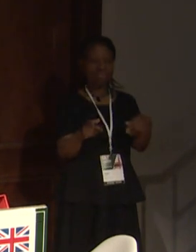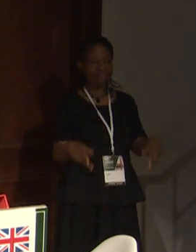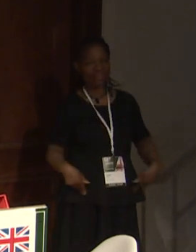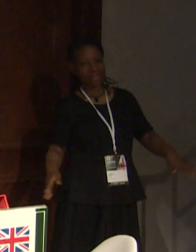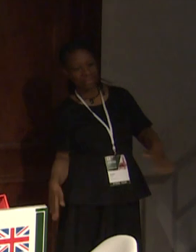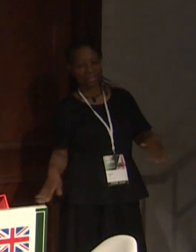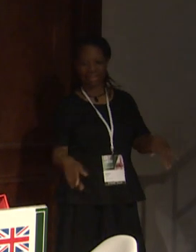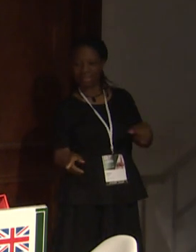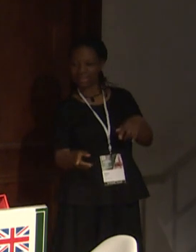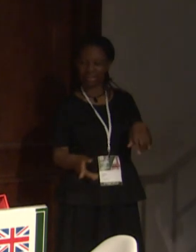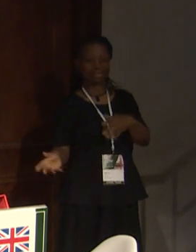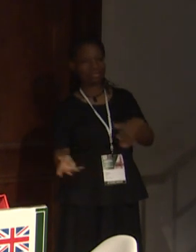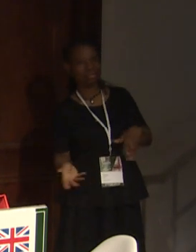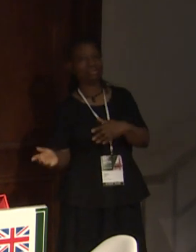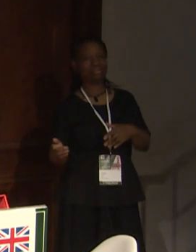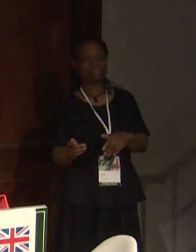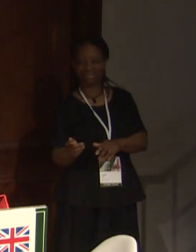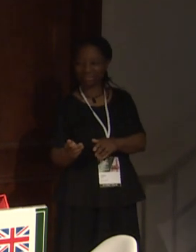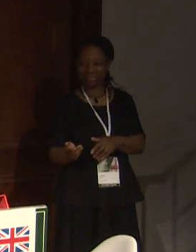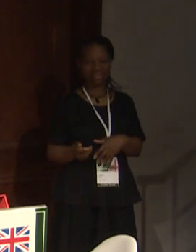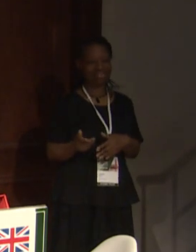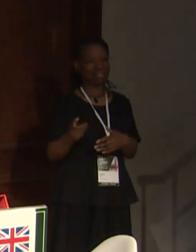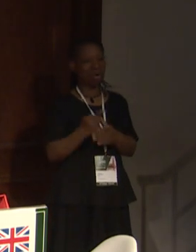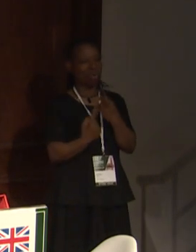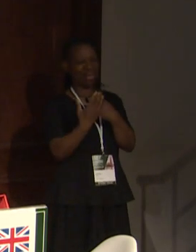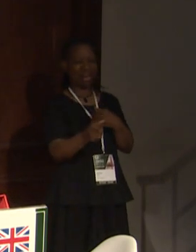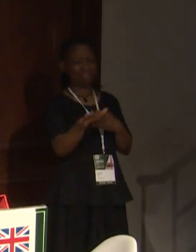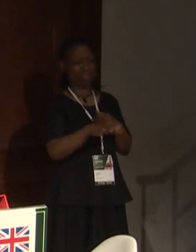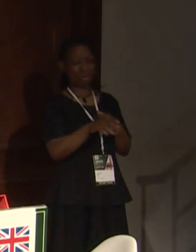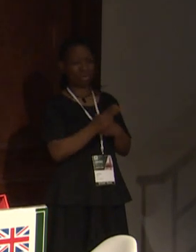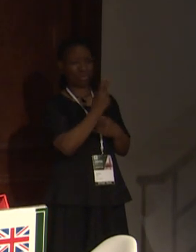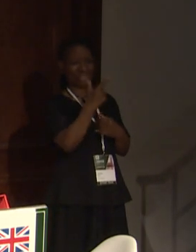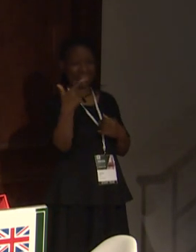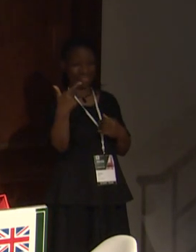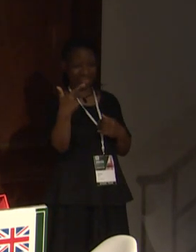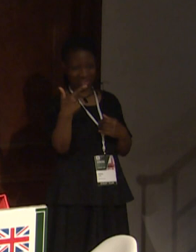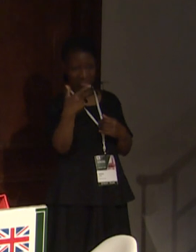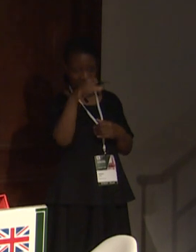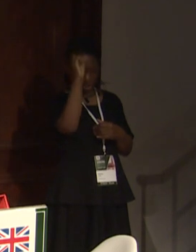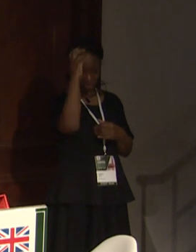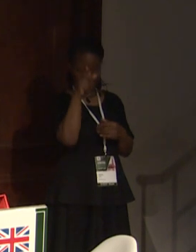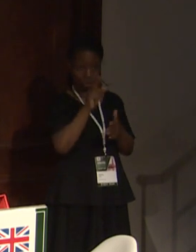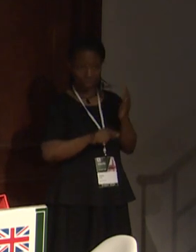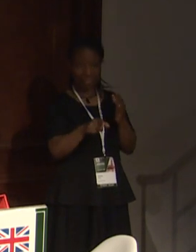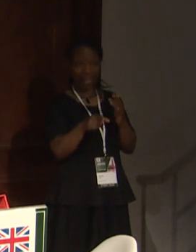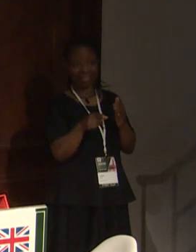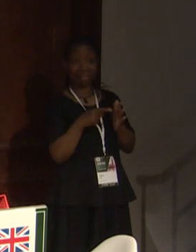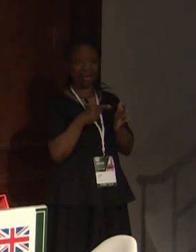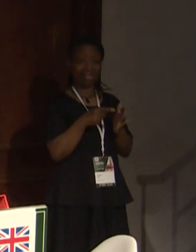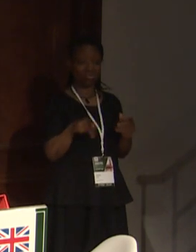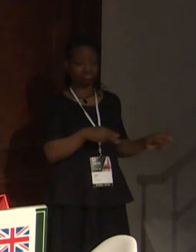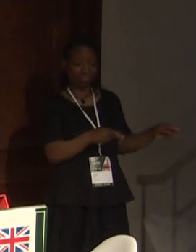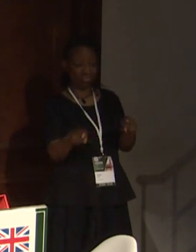flippers to push the fishermen in each direction. But there are only about 27 of these dolphins currently doing this in the Irrawaddy River, and they are on the